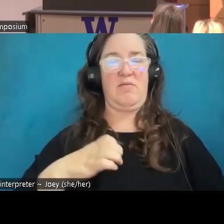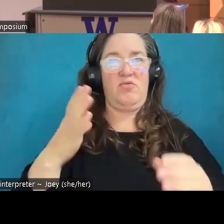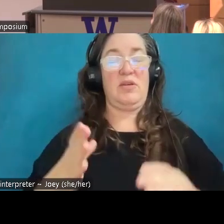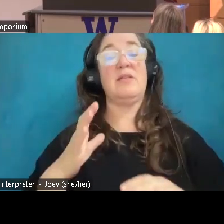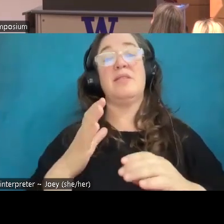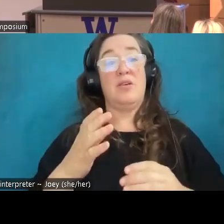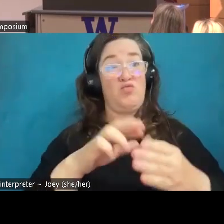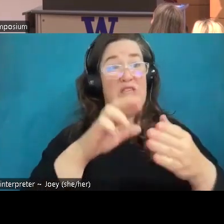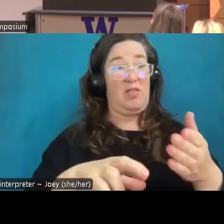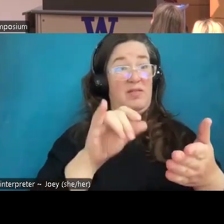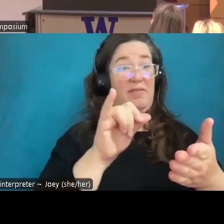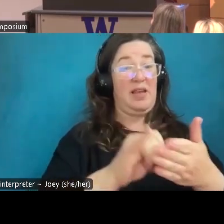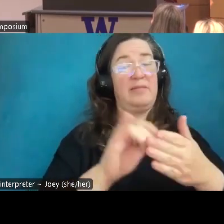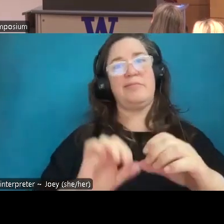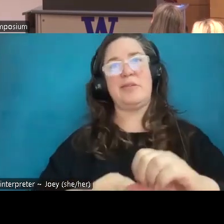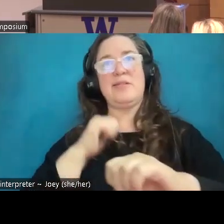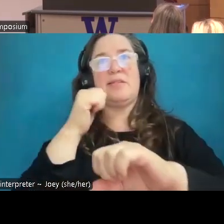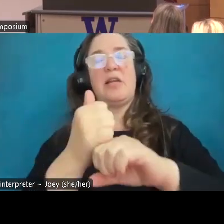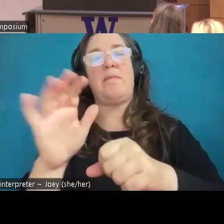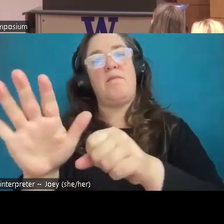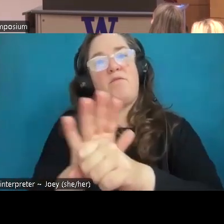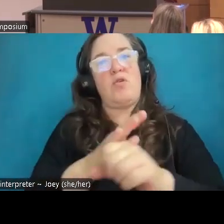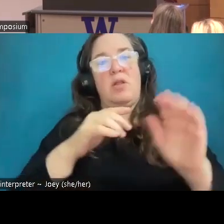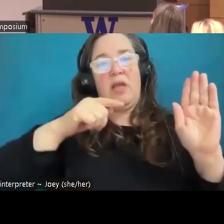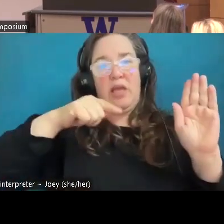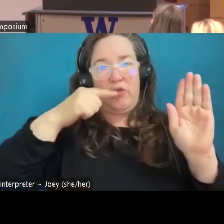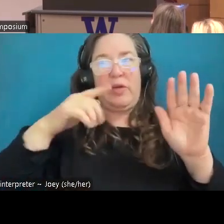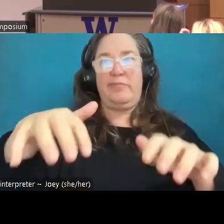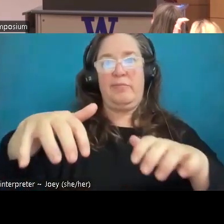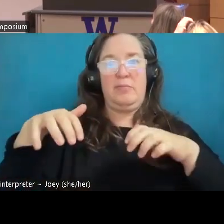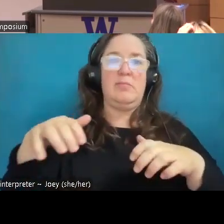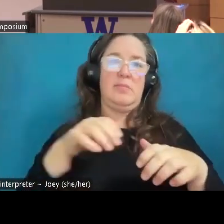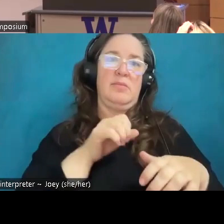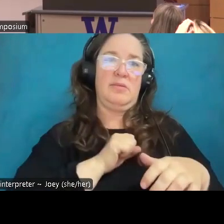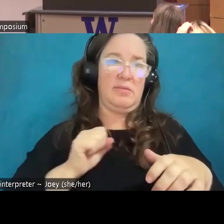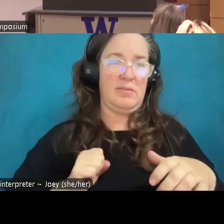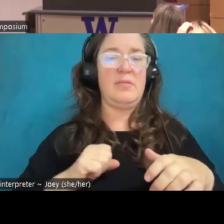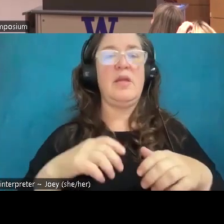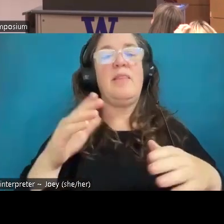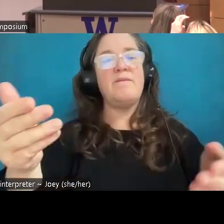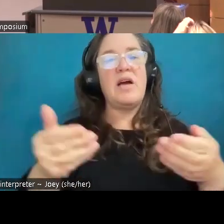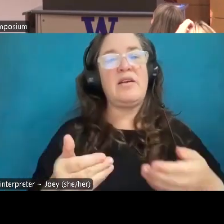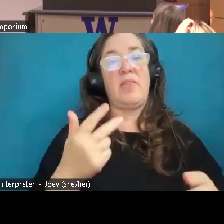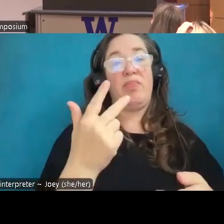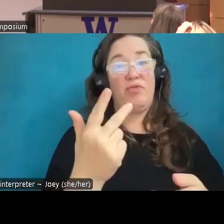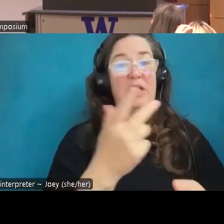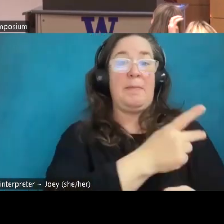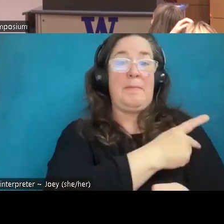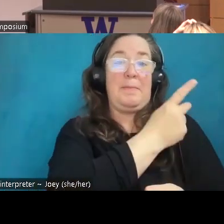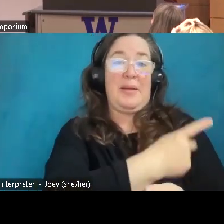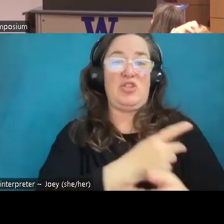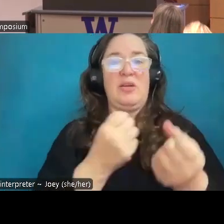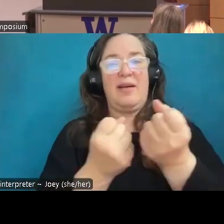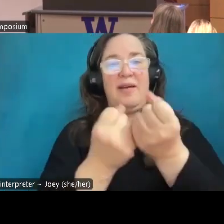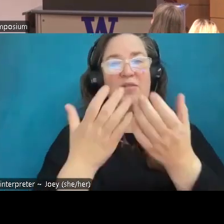long COVID, advancing research, and improving patient care. And you see here, they invited 3 patient advocates and caregivers who